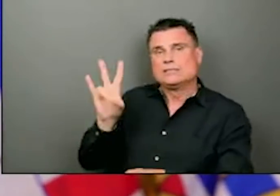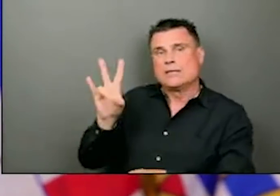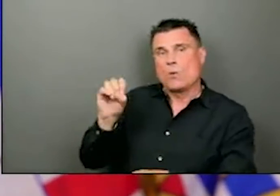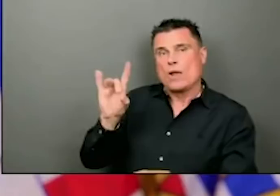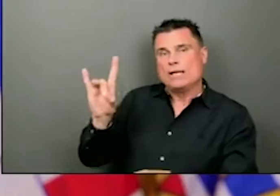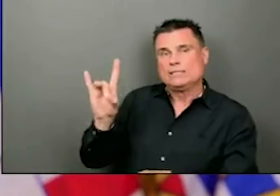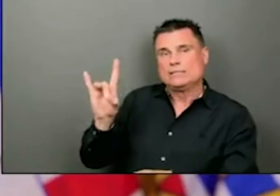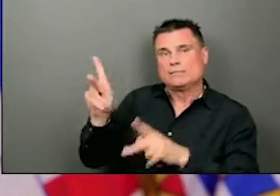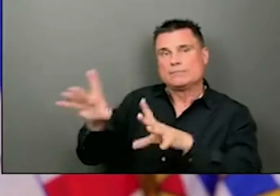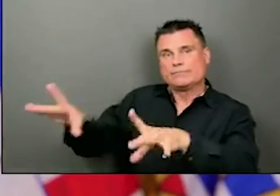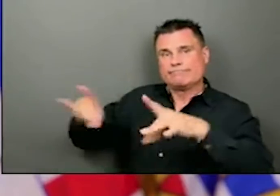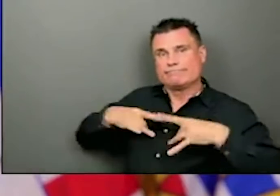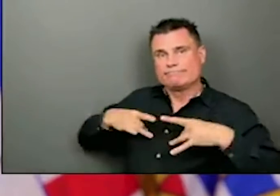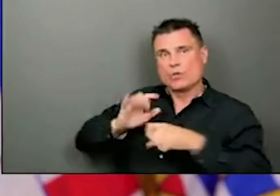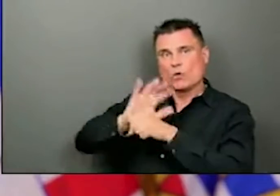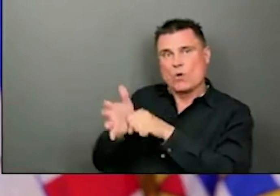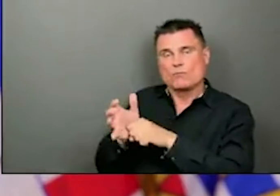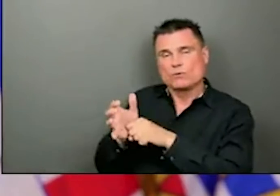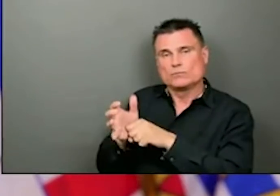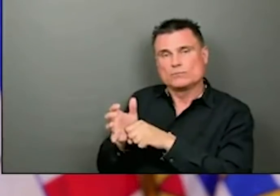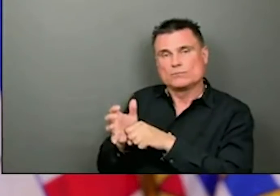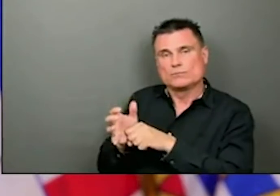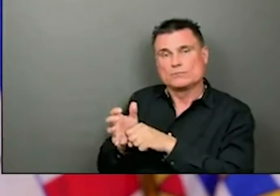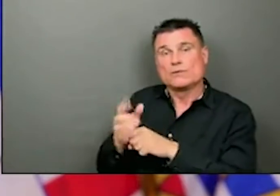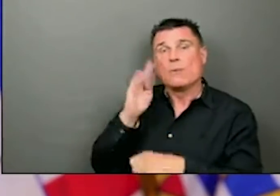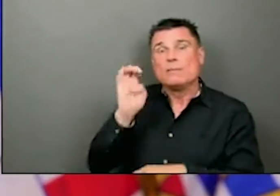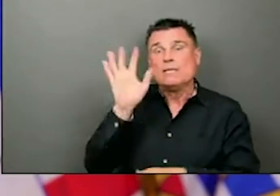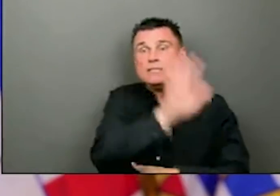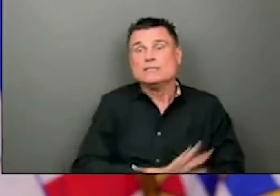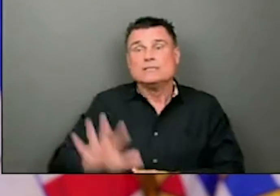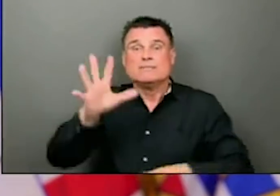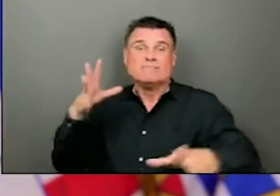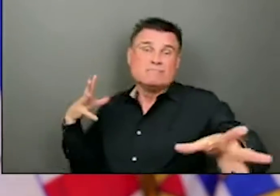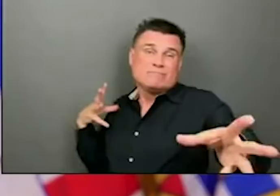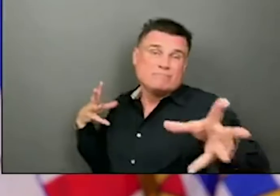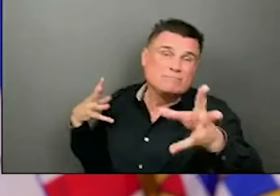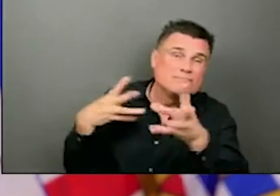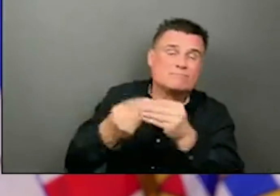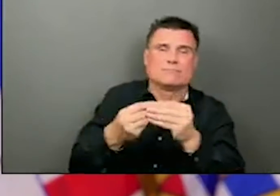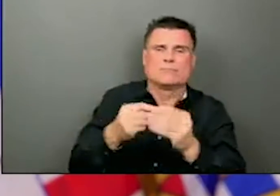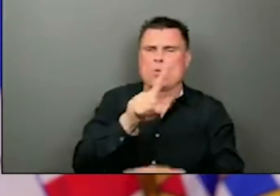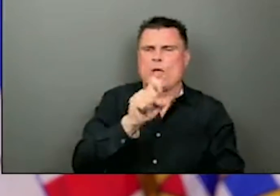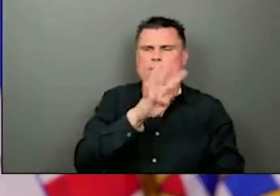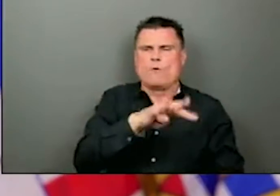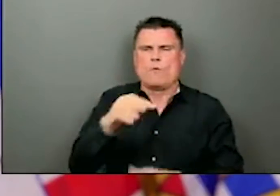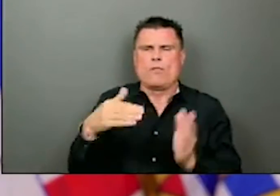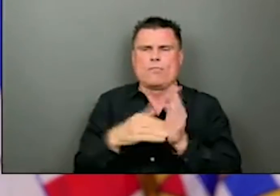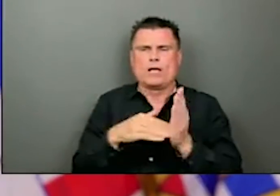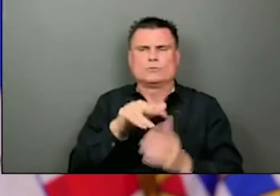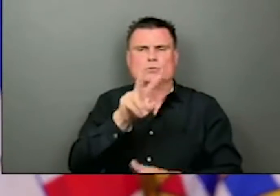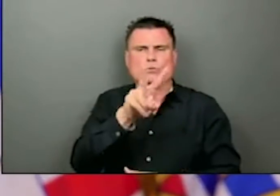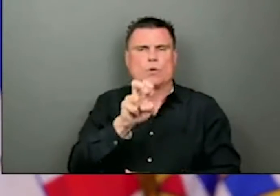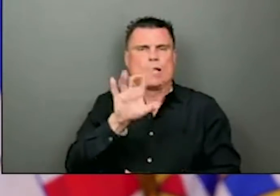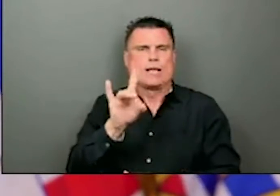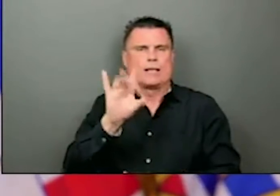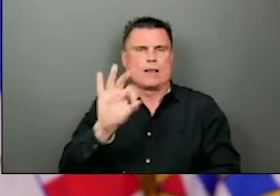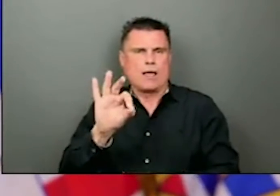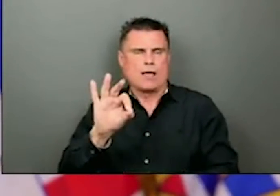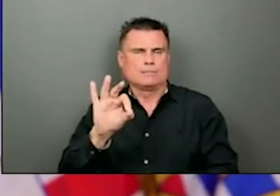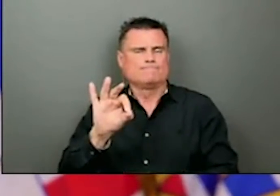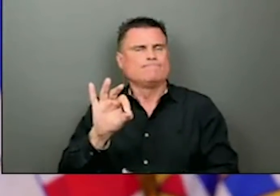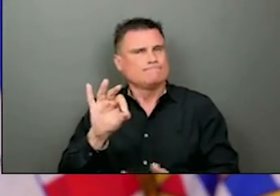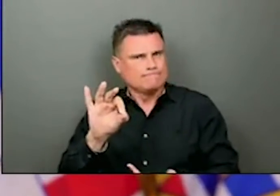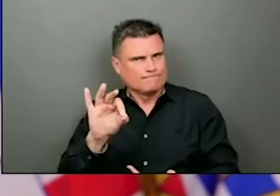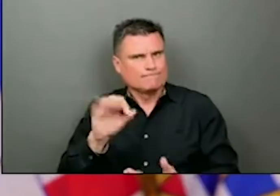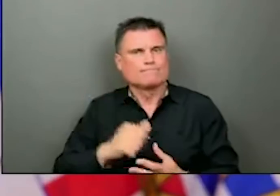144,289 people have been diagnosed with COVID-19 in BC. Of the new cases, 140 were people in the Vancouver Coastal Health